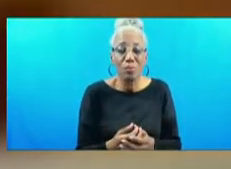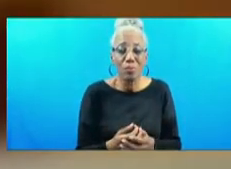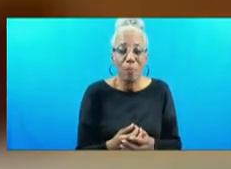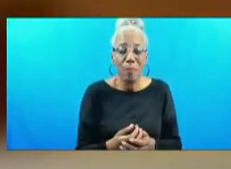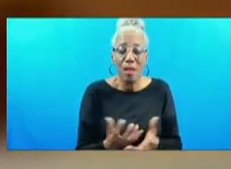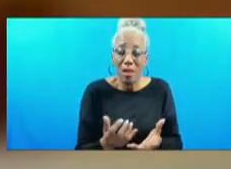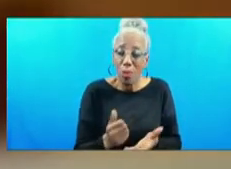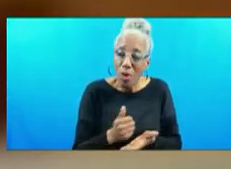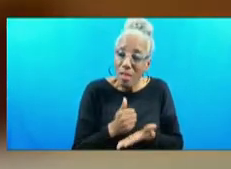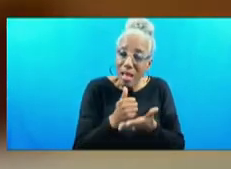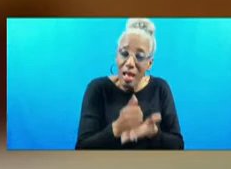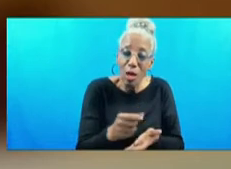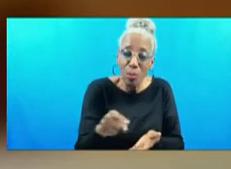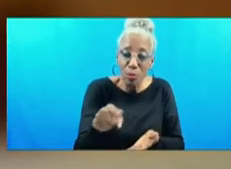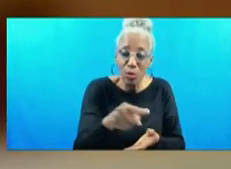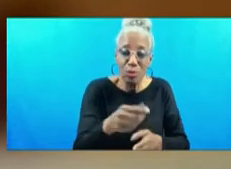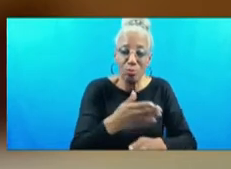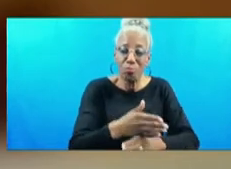MCPS